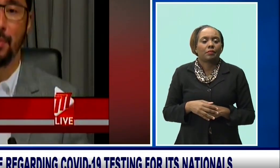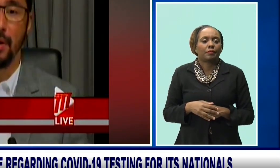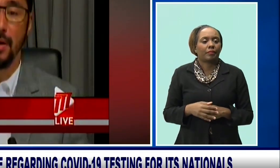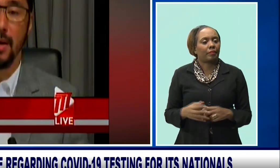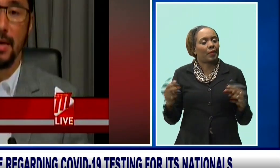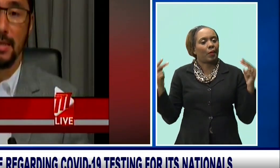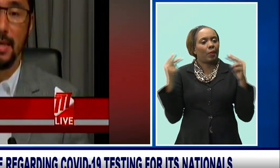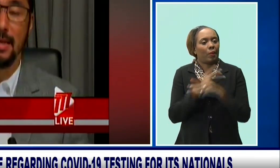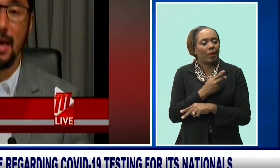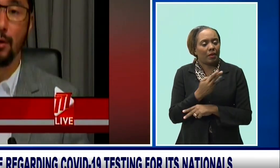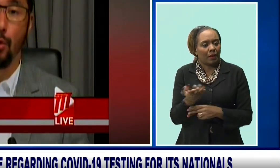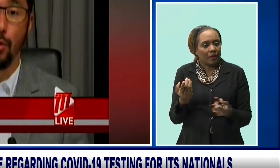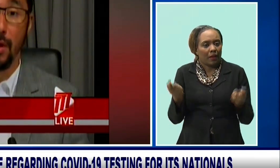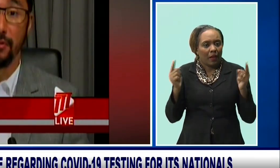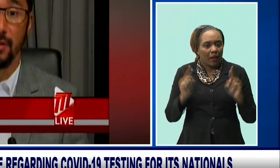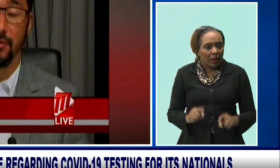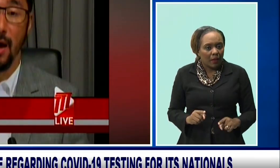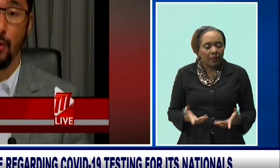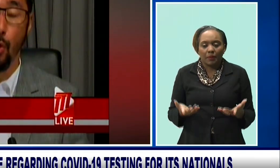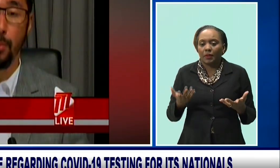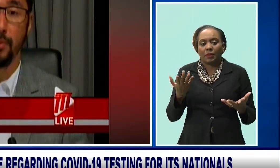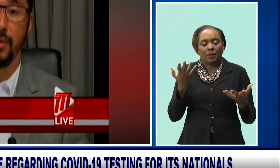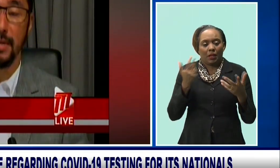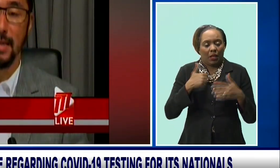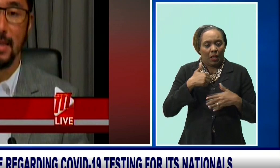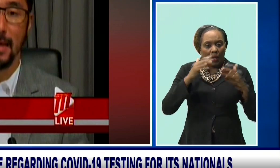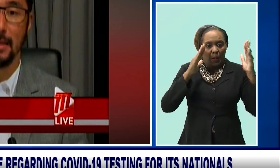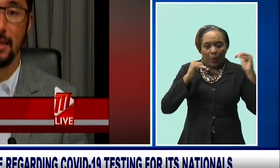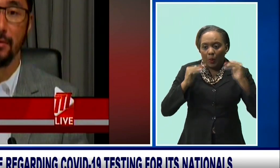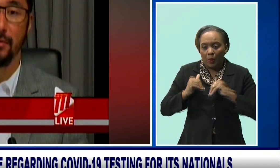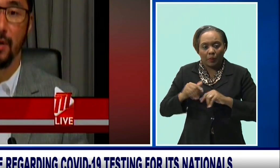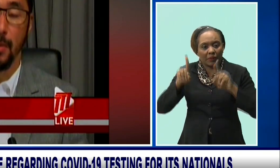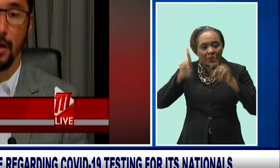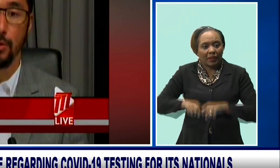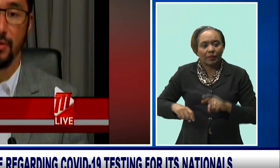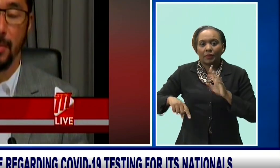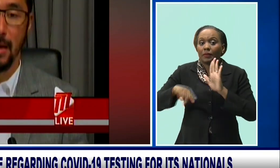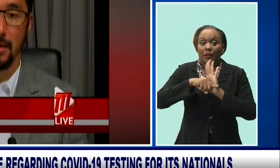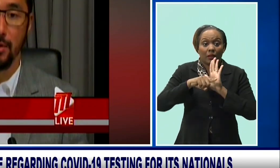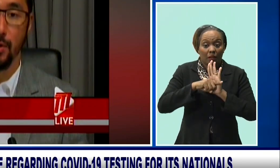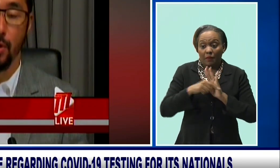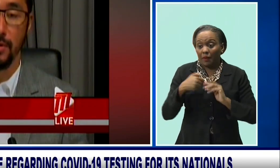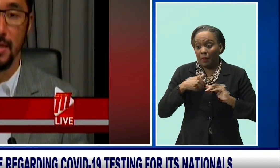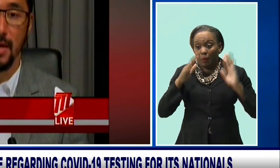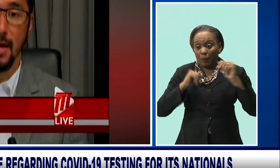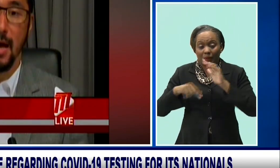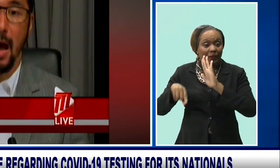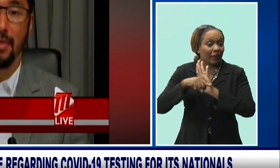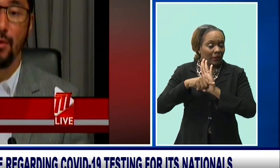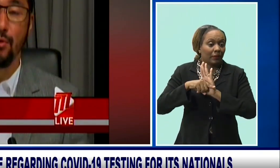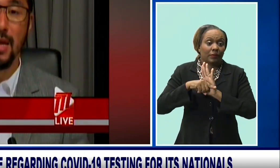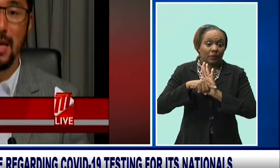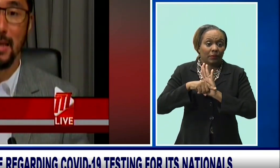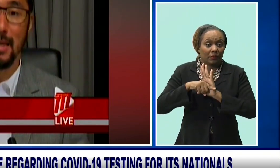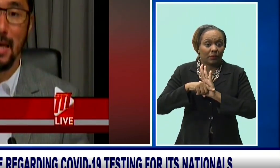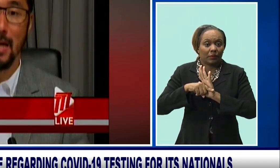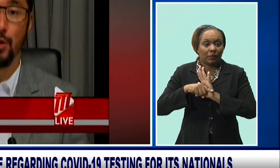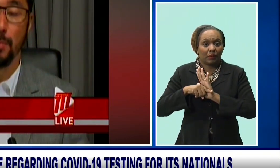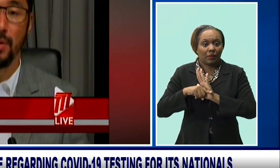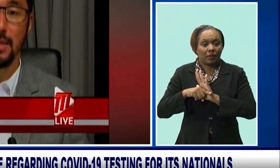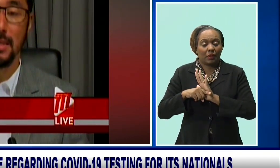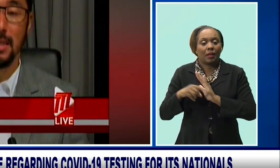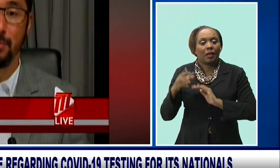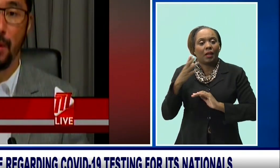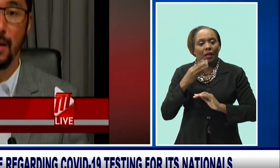can happen is they then go, if I hope they test negative coming out of their mandatory quarantine, and they re-engage